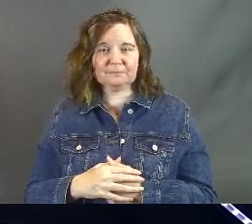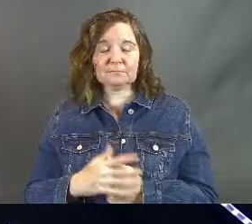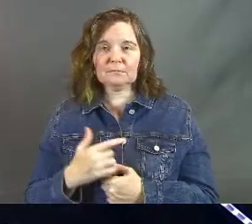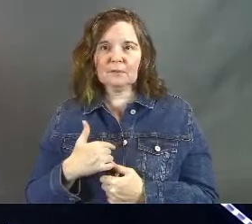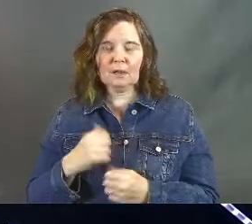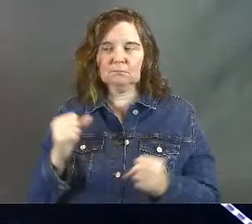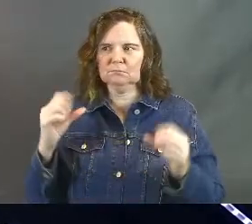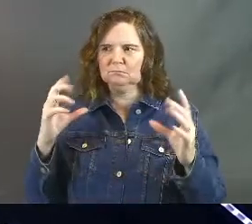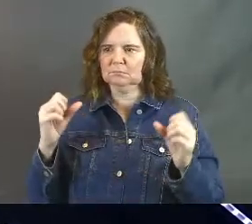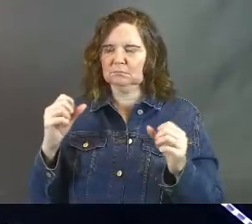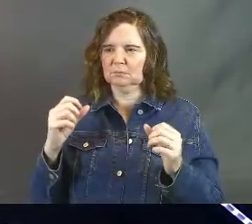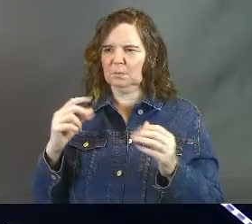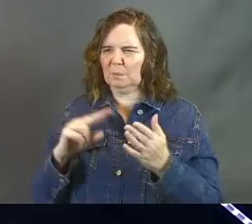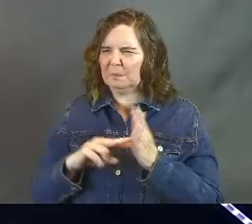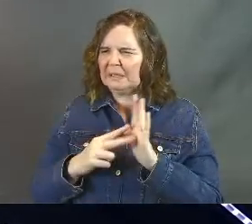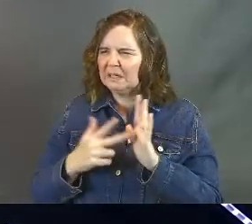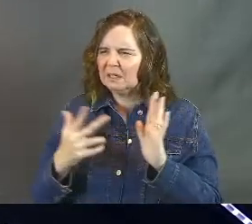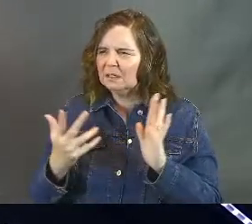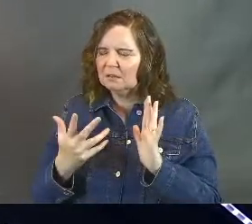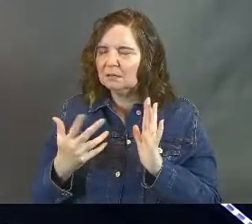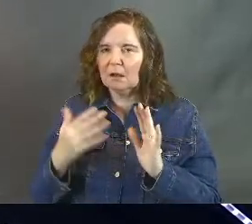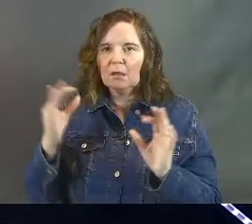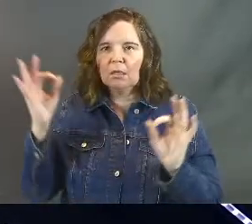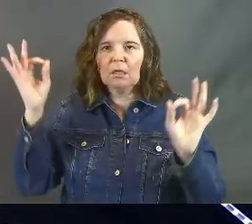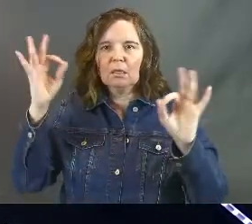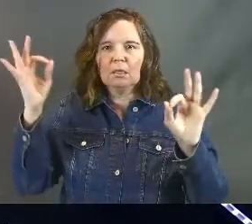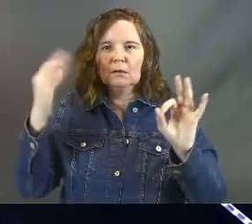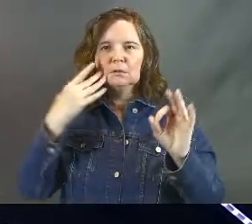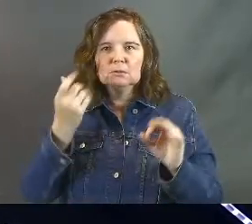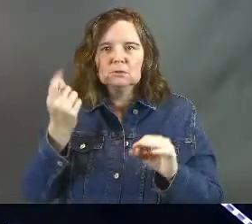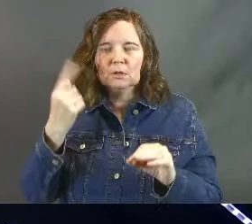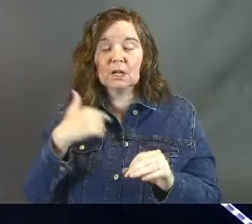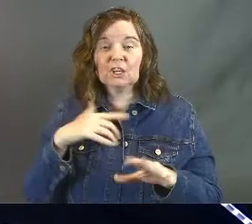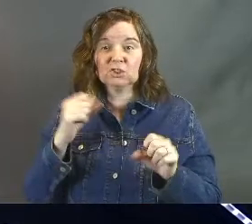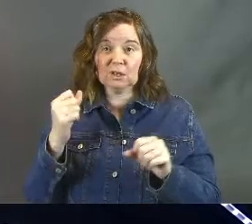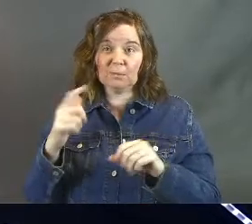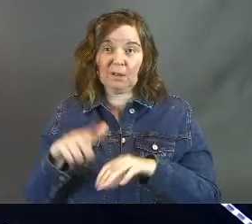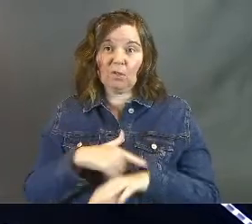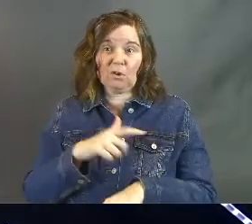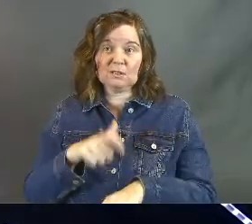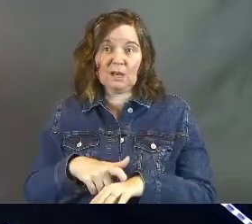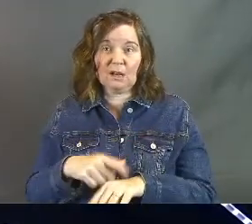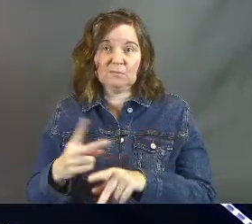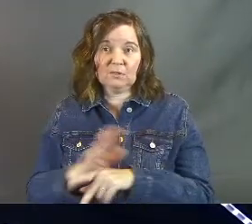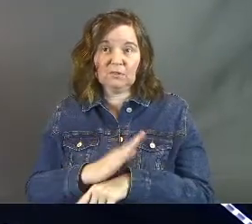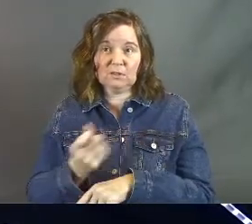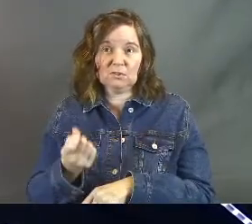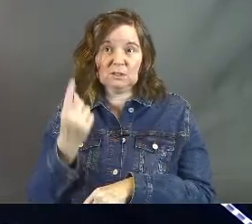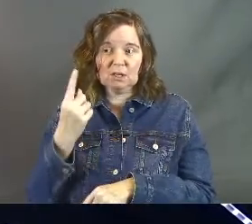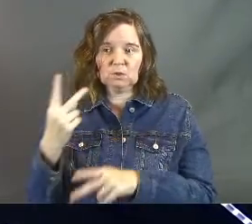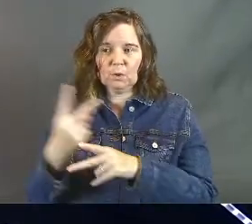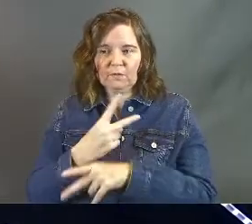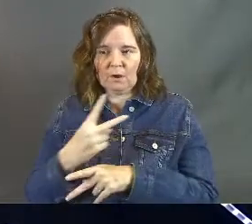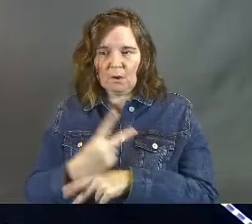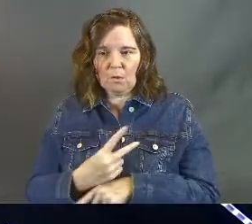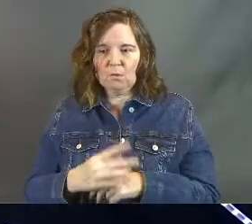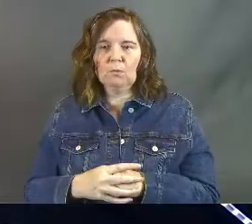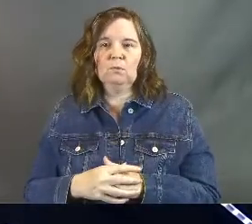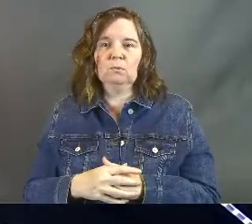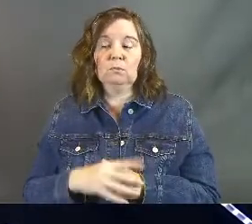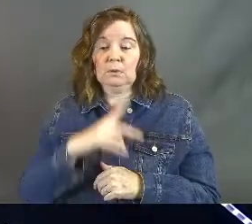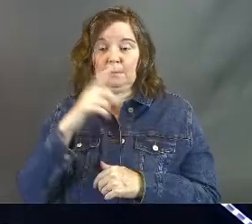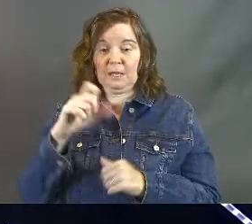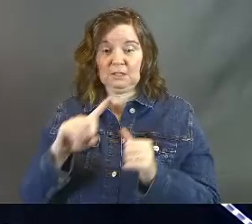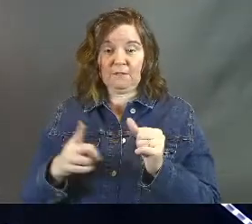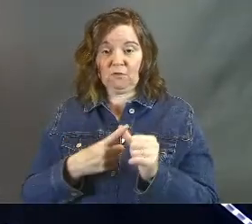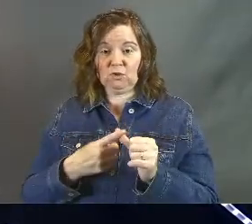I had no idea what she meant. None. Took me a while to figure this out.